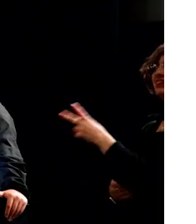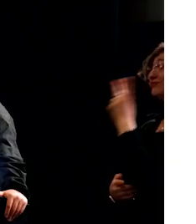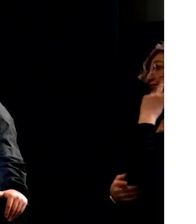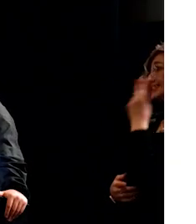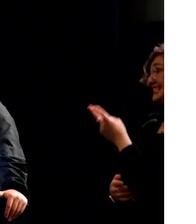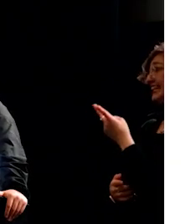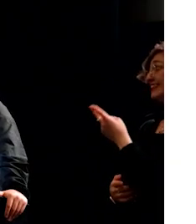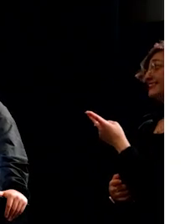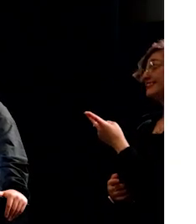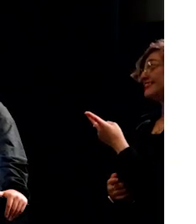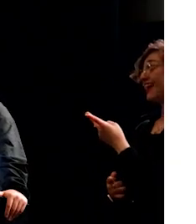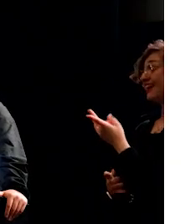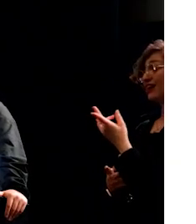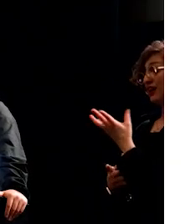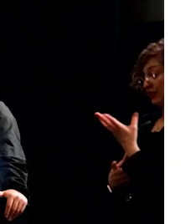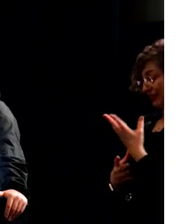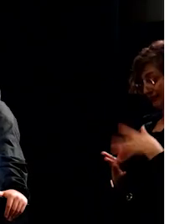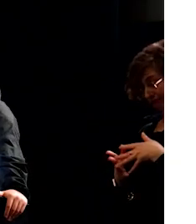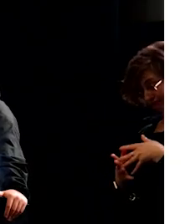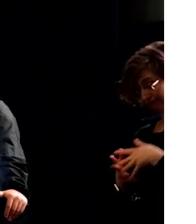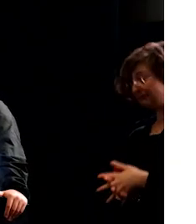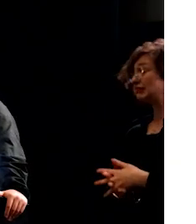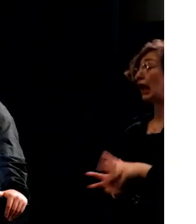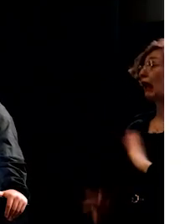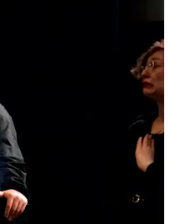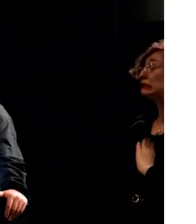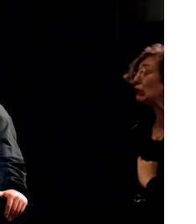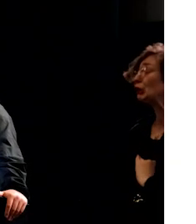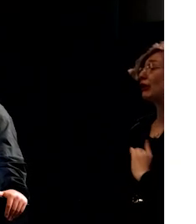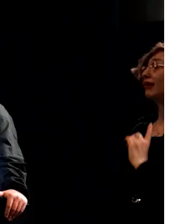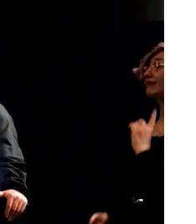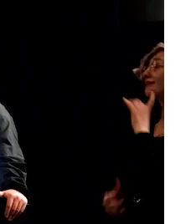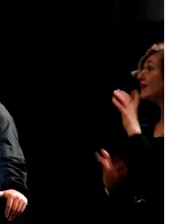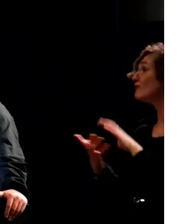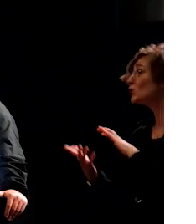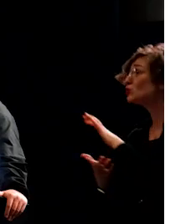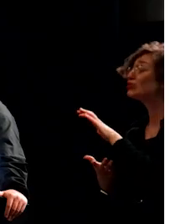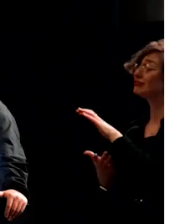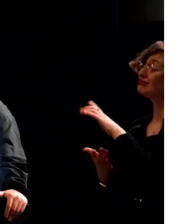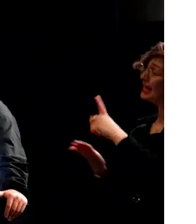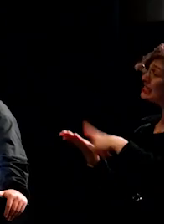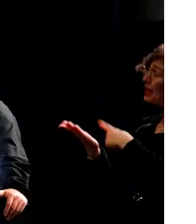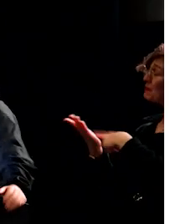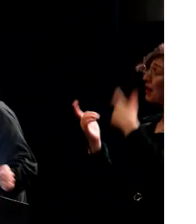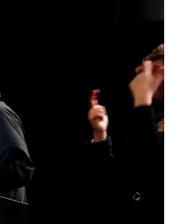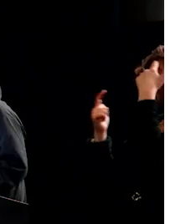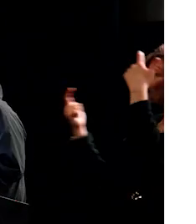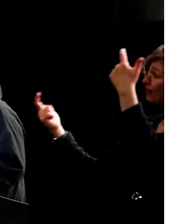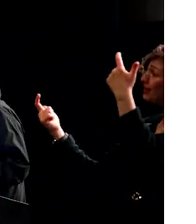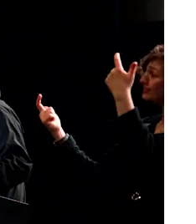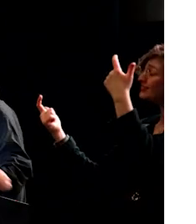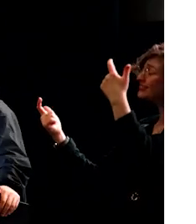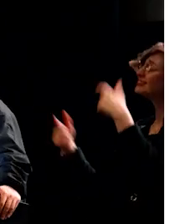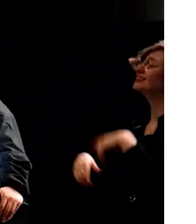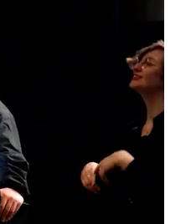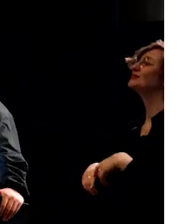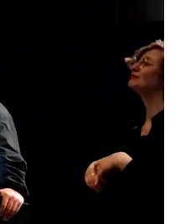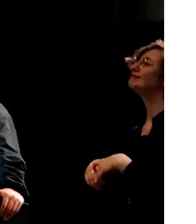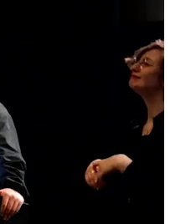insecurity and confusion and at times arrogance. And I'll tie everything